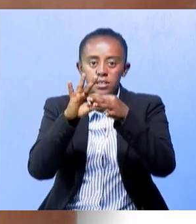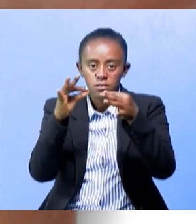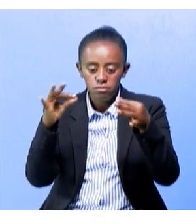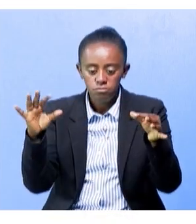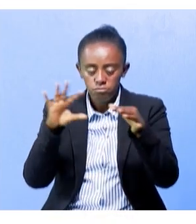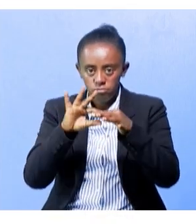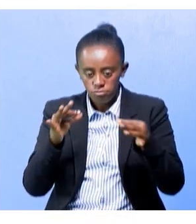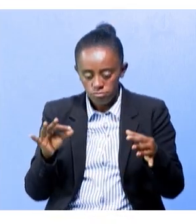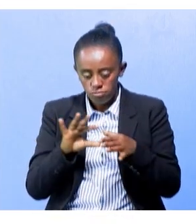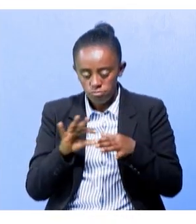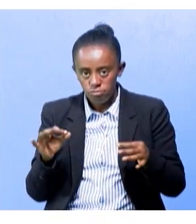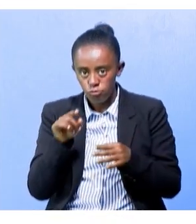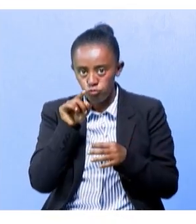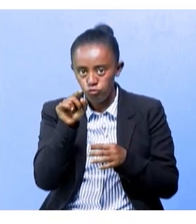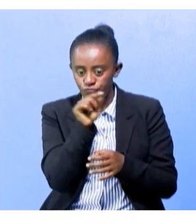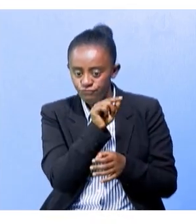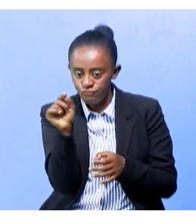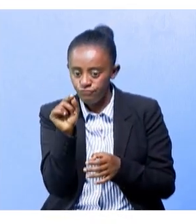sentence.